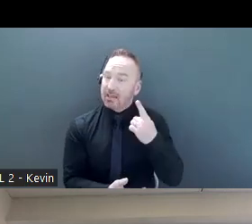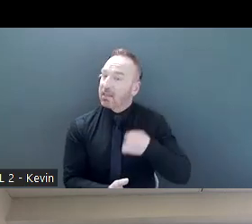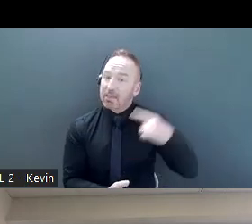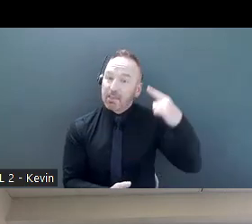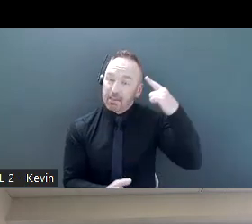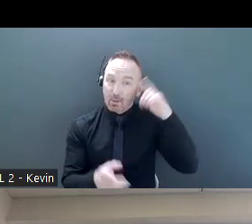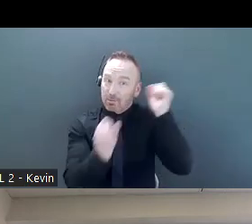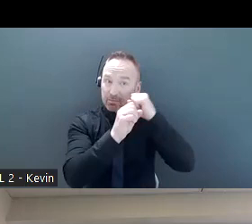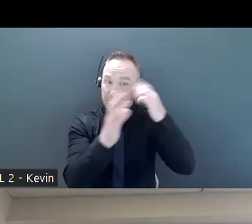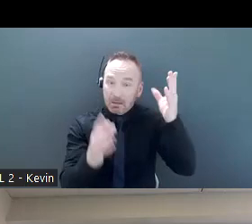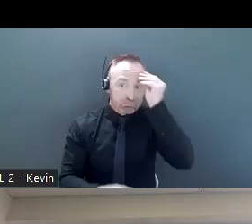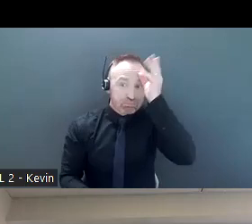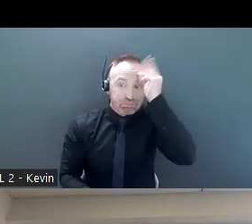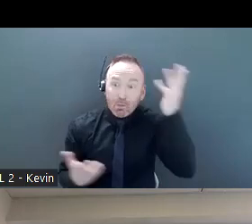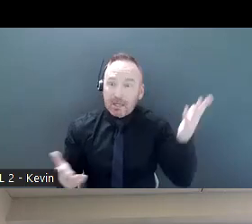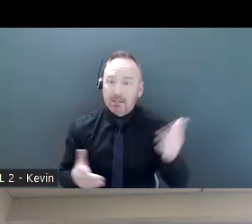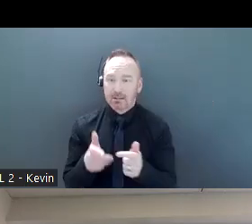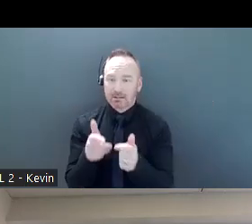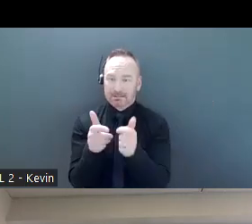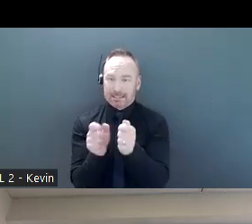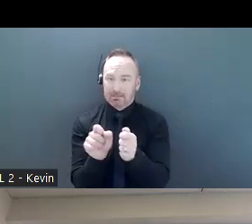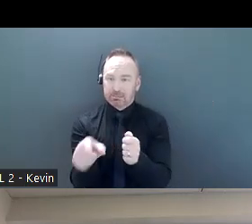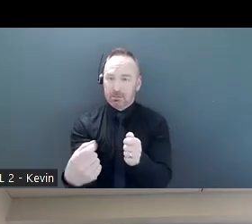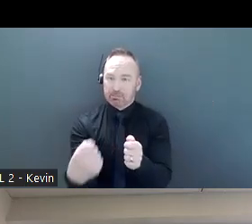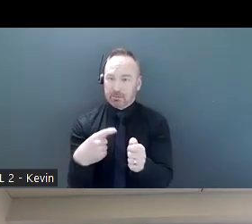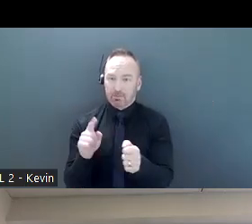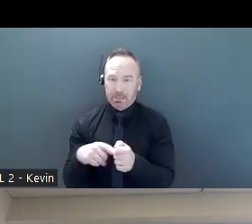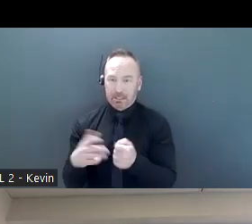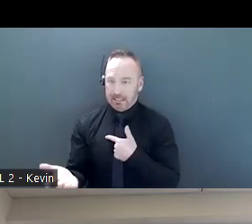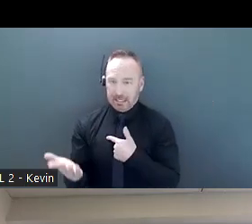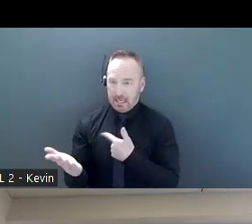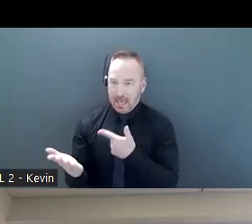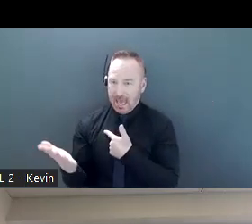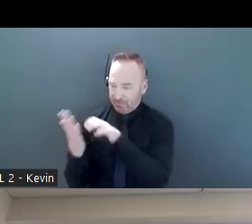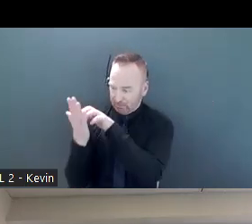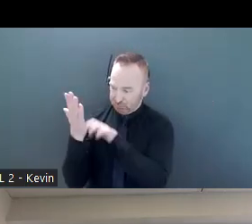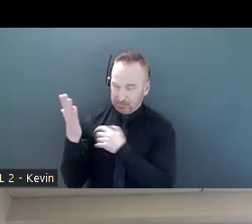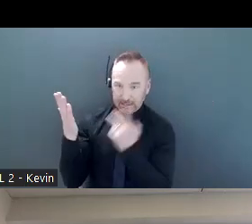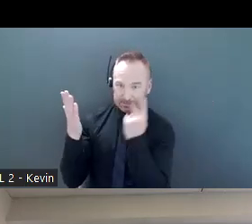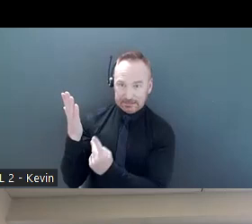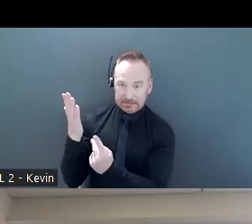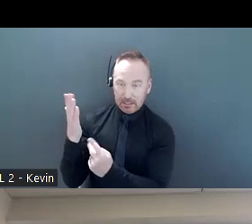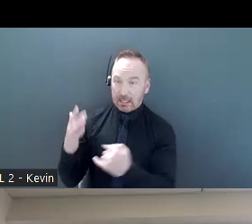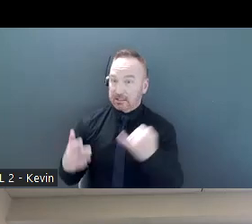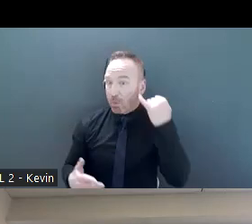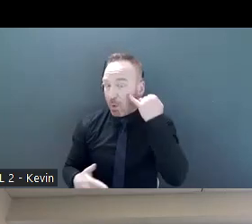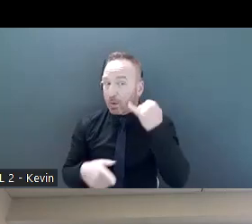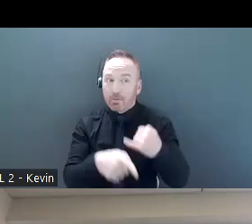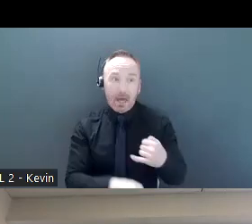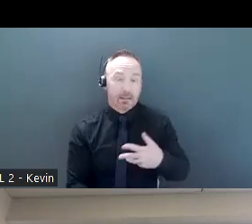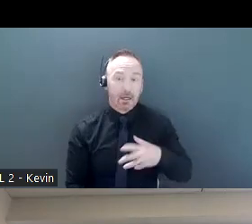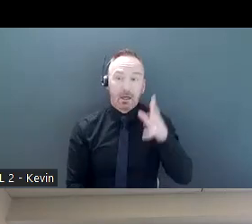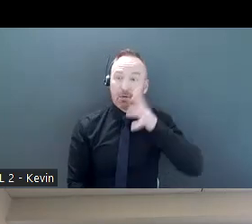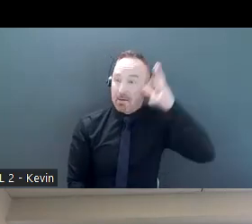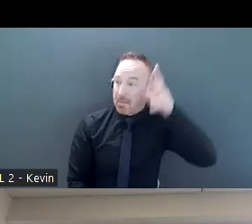communicated. So if all of a sudden that parent is making really negative comments on text to the grandchildren directly or to the parents, and maybe